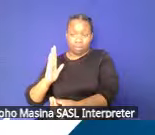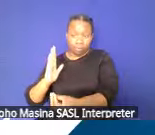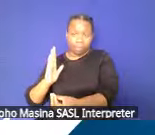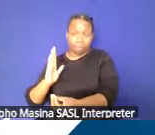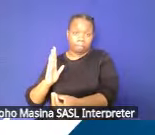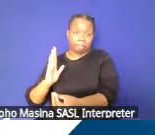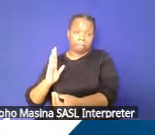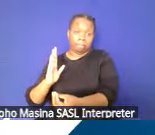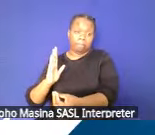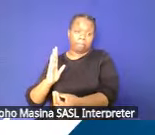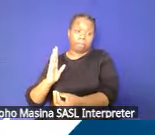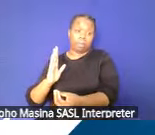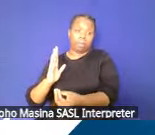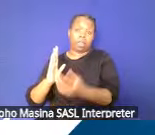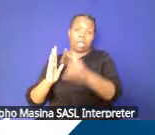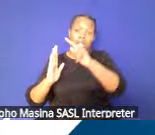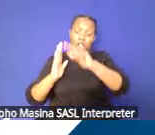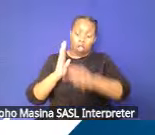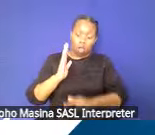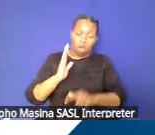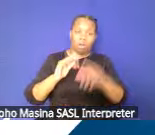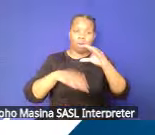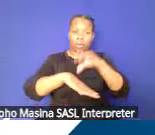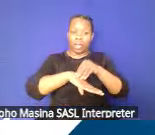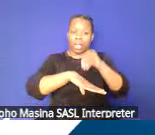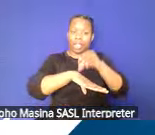and below the age of